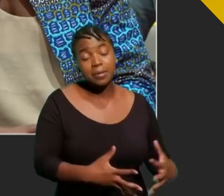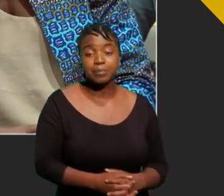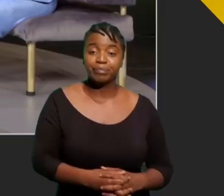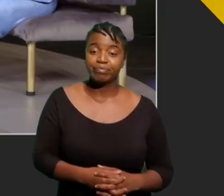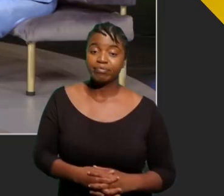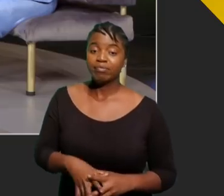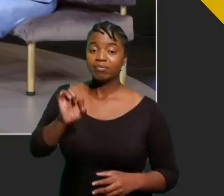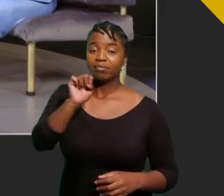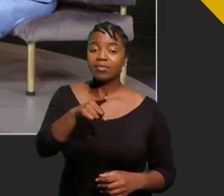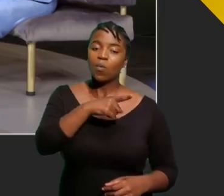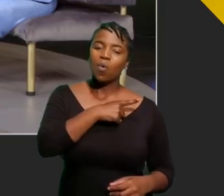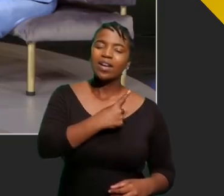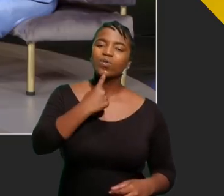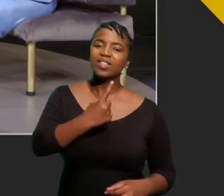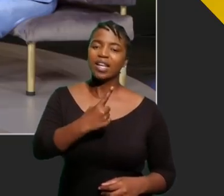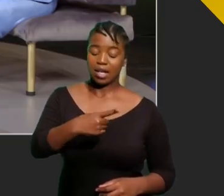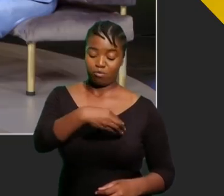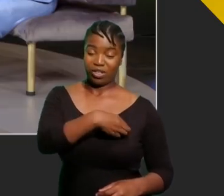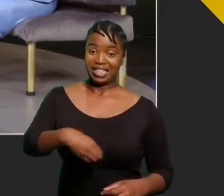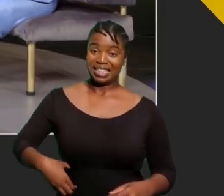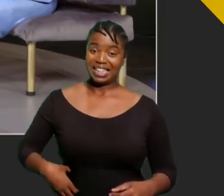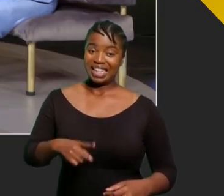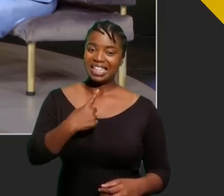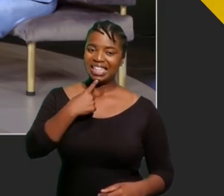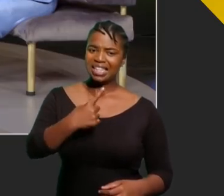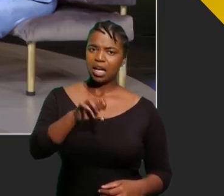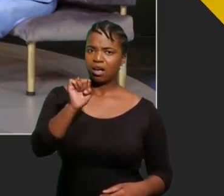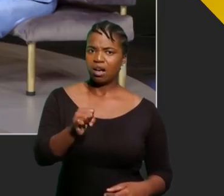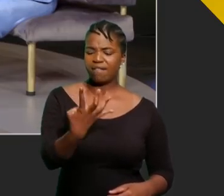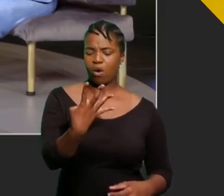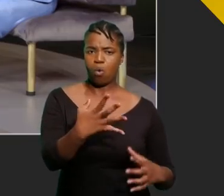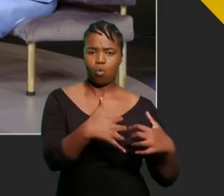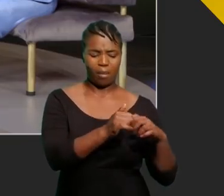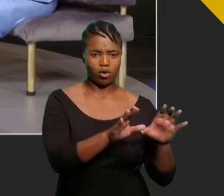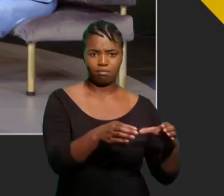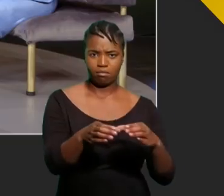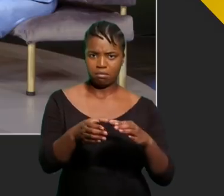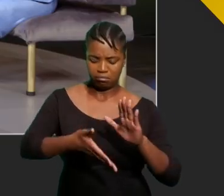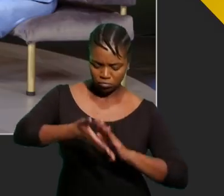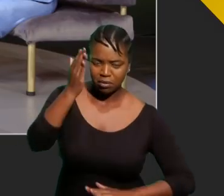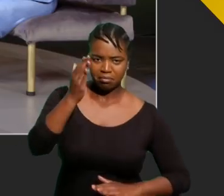as you talk about the Richard, I mean, when President Cyril Ramaphosa angena, four commissions were set up.